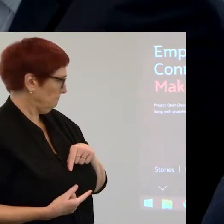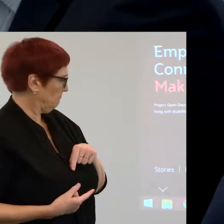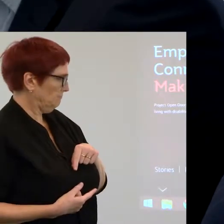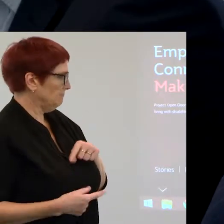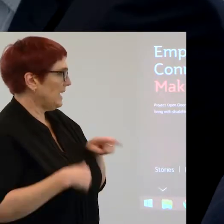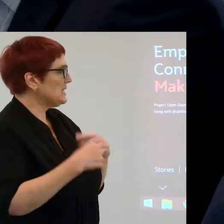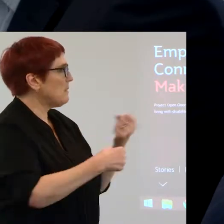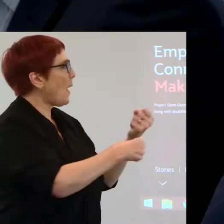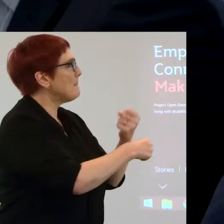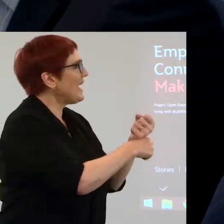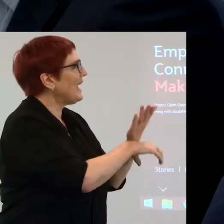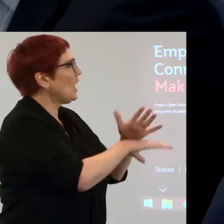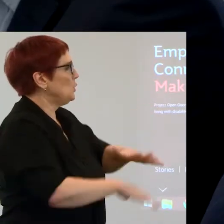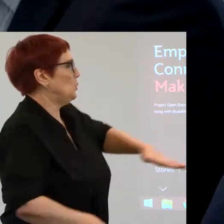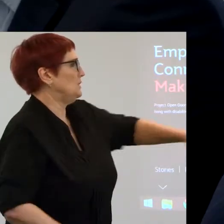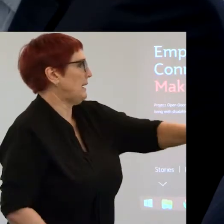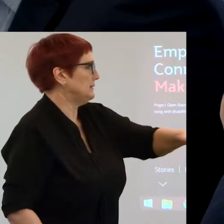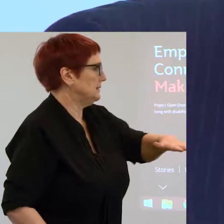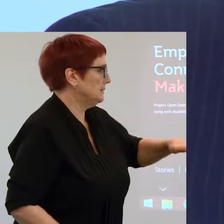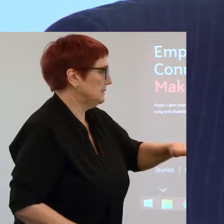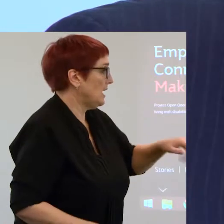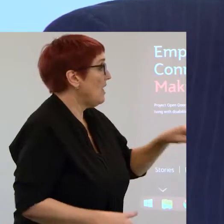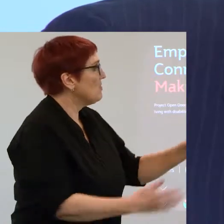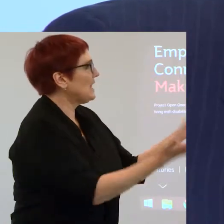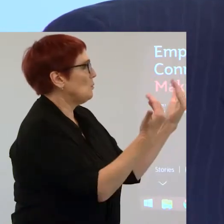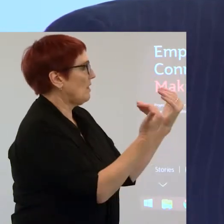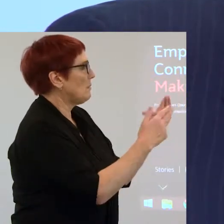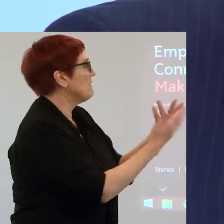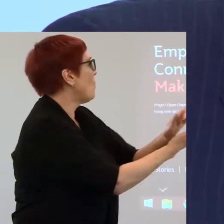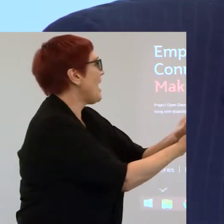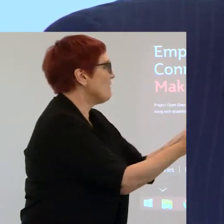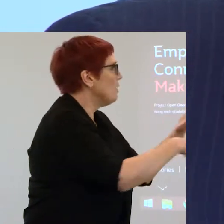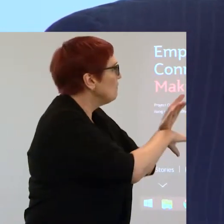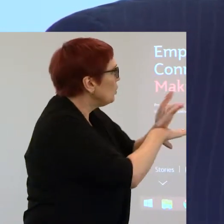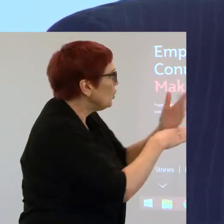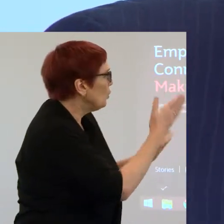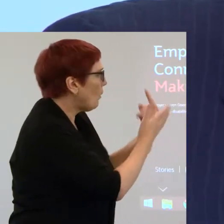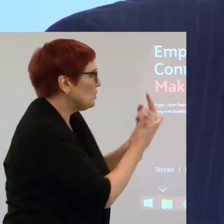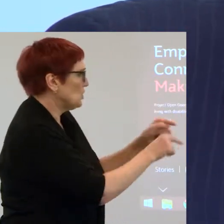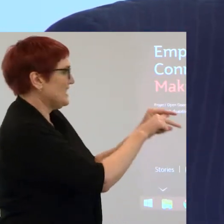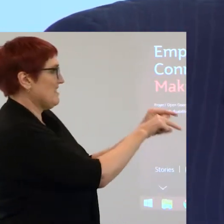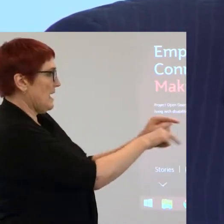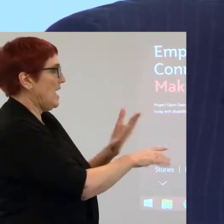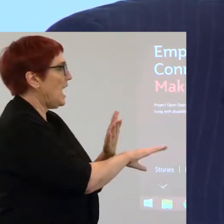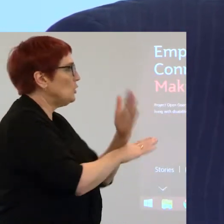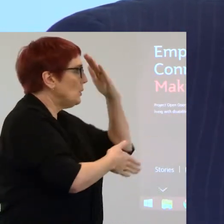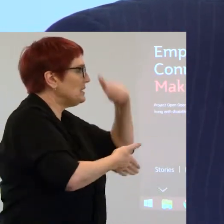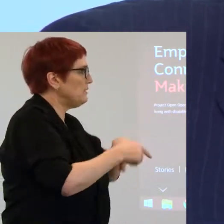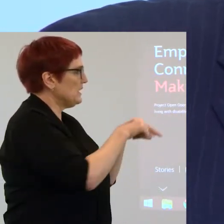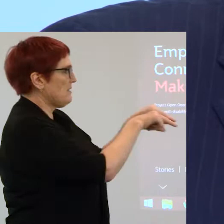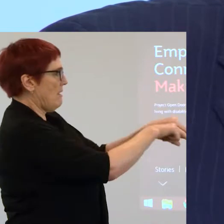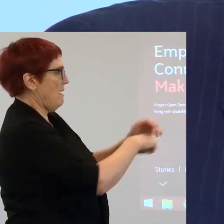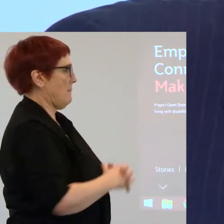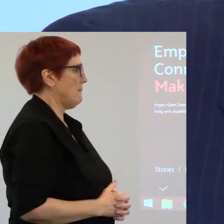about creating new spaces so that it's welcoming of new opportunities and new